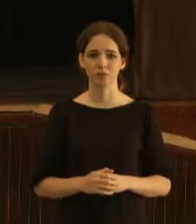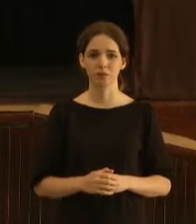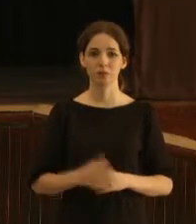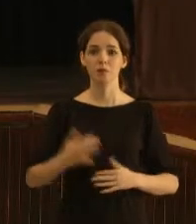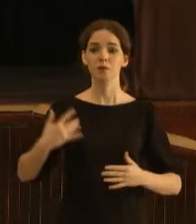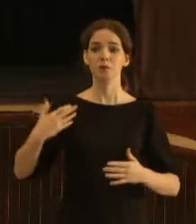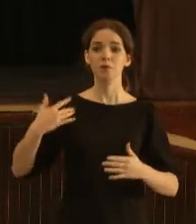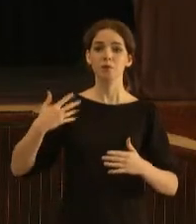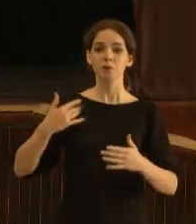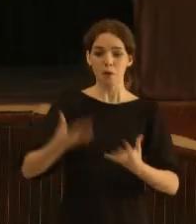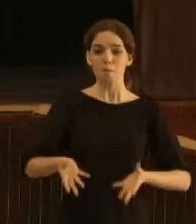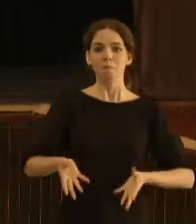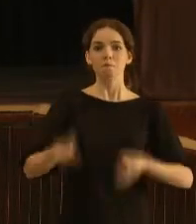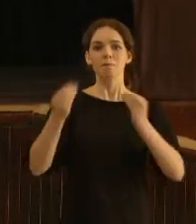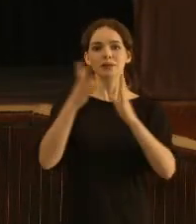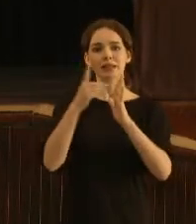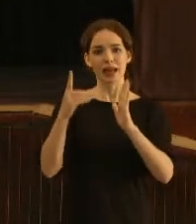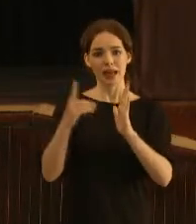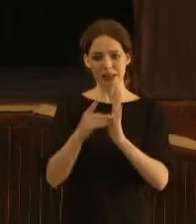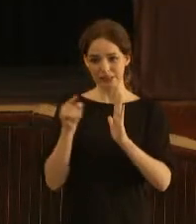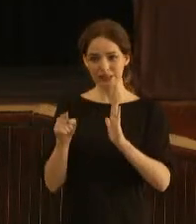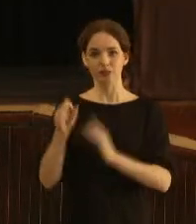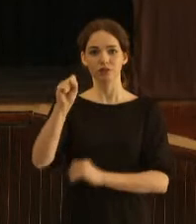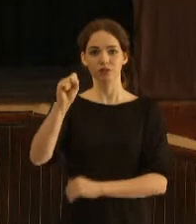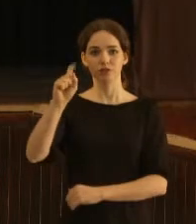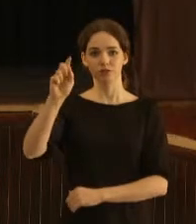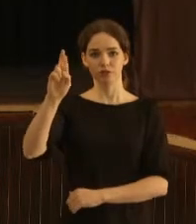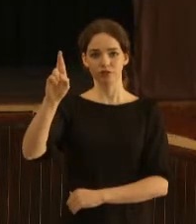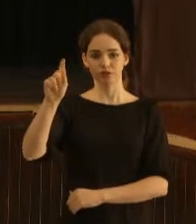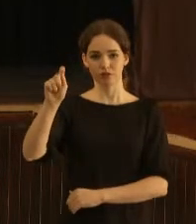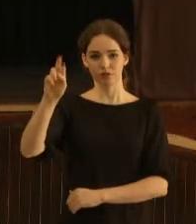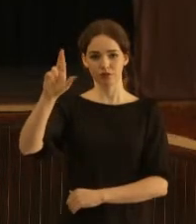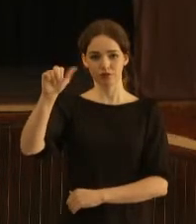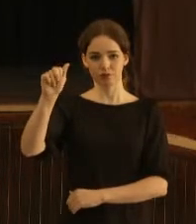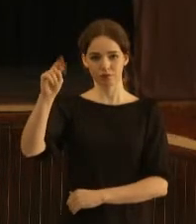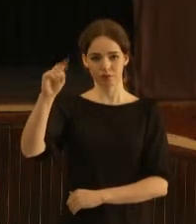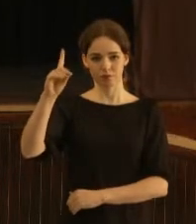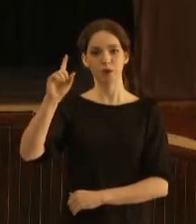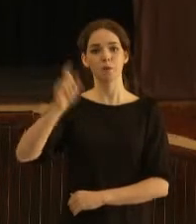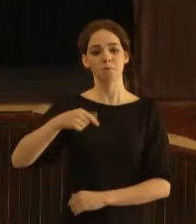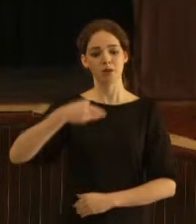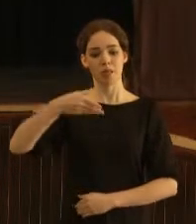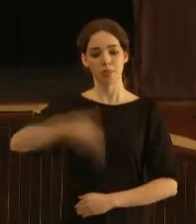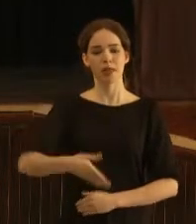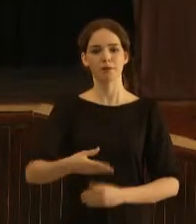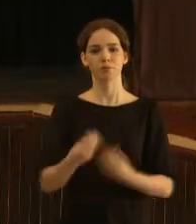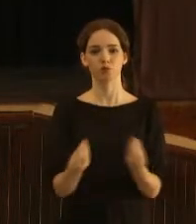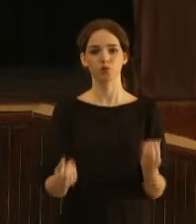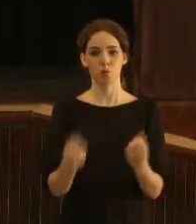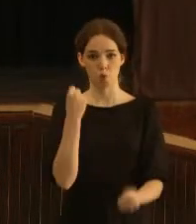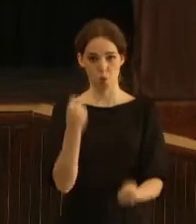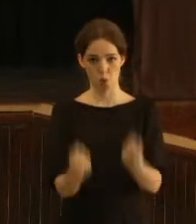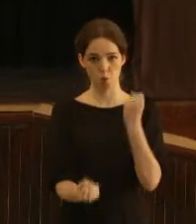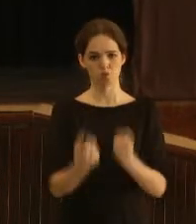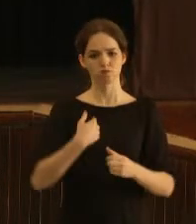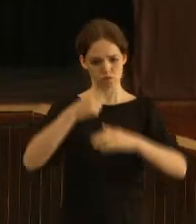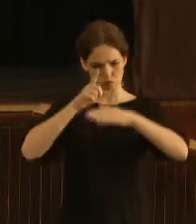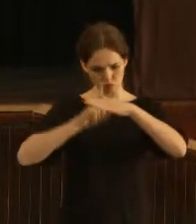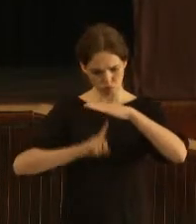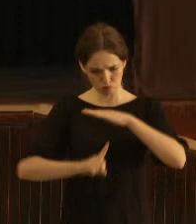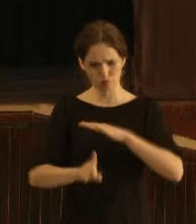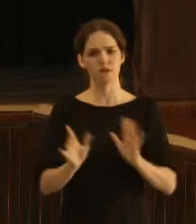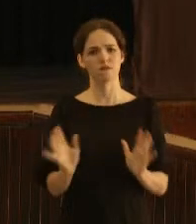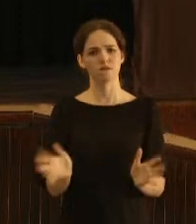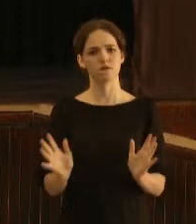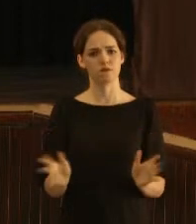eventually got a date in Strand where we had to be at the children's court. We went there even, but that